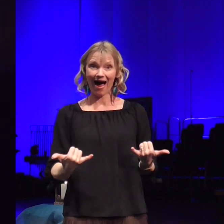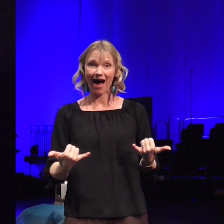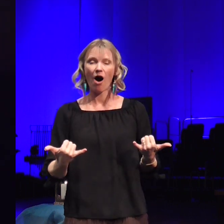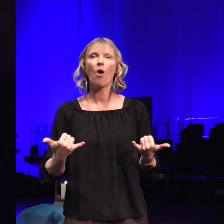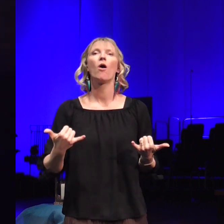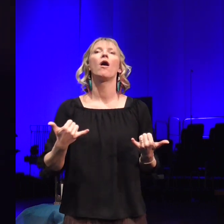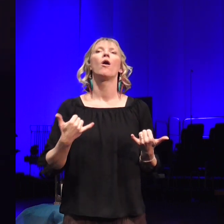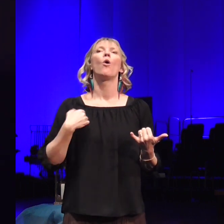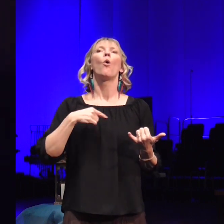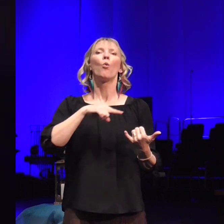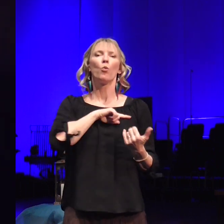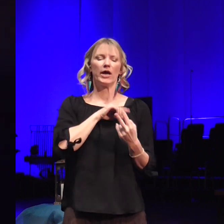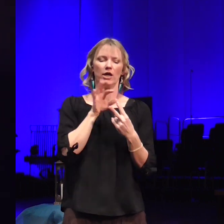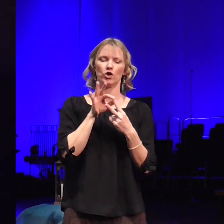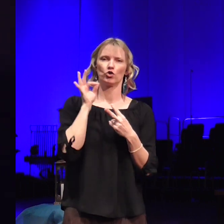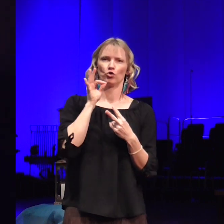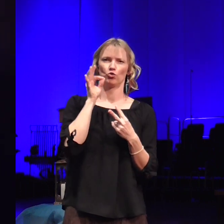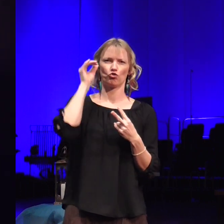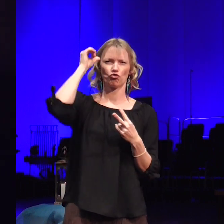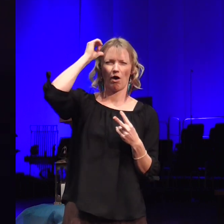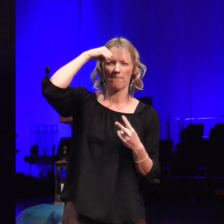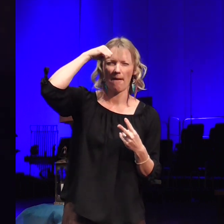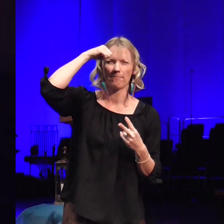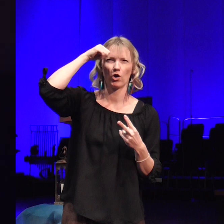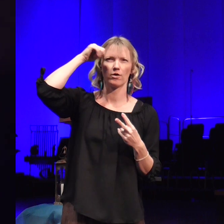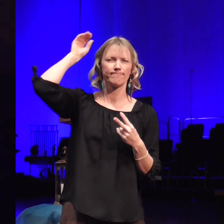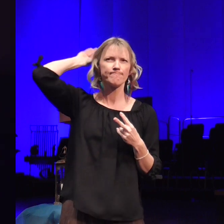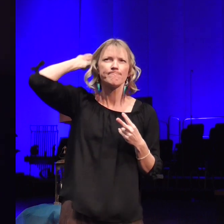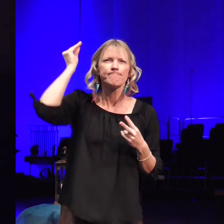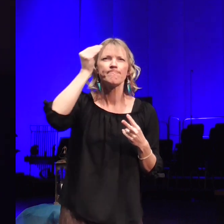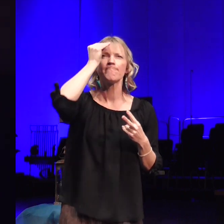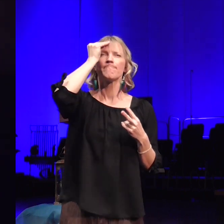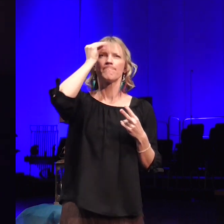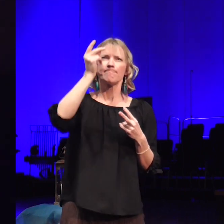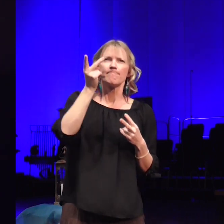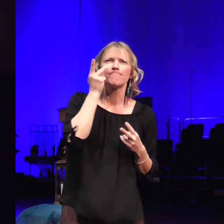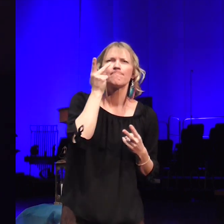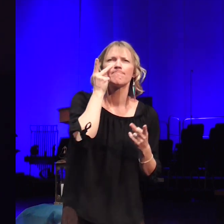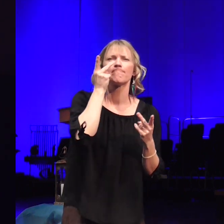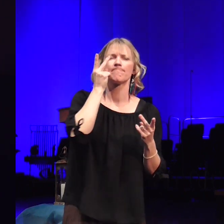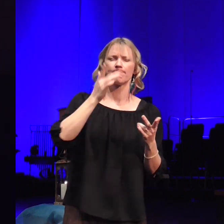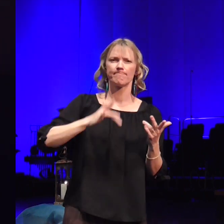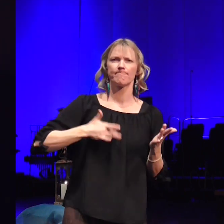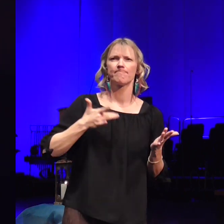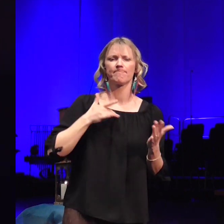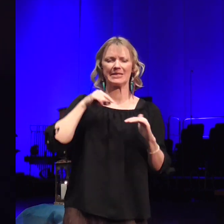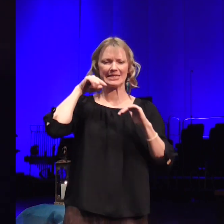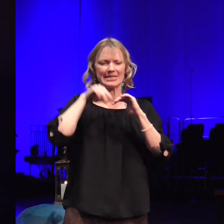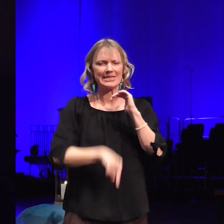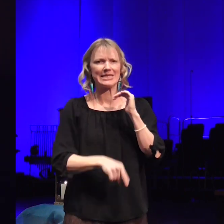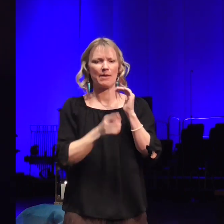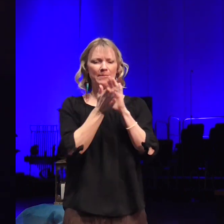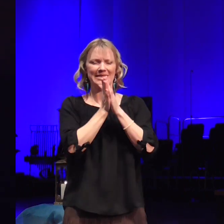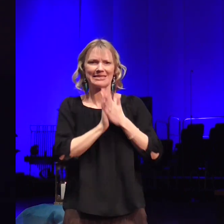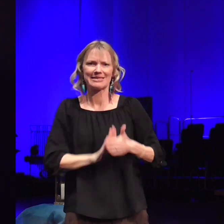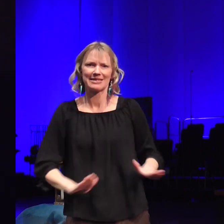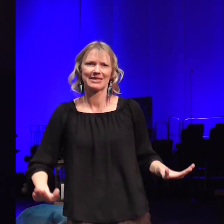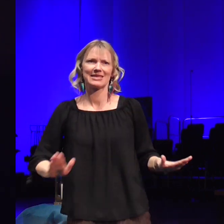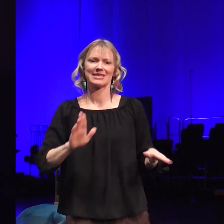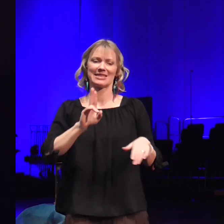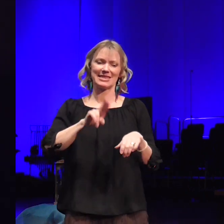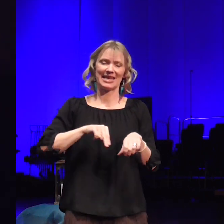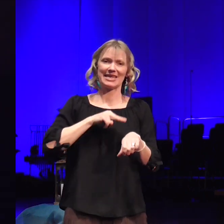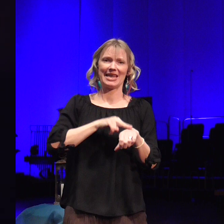where we choose to remember, where we choose to see and sense that deep stillness that is the very nature of